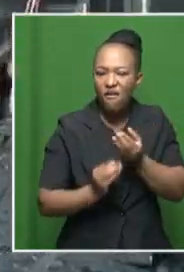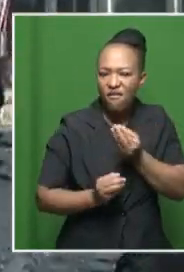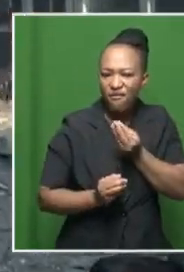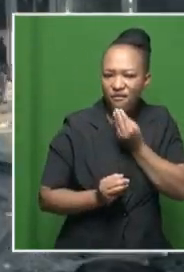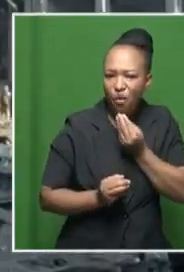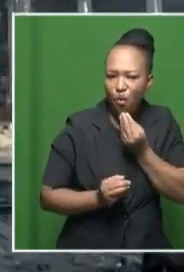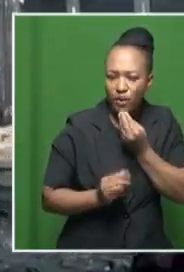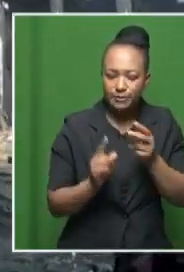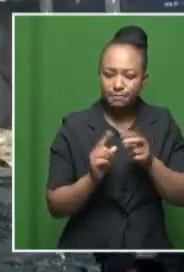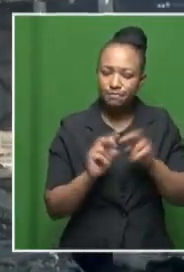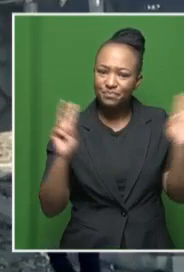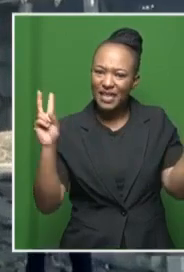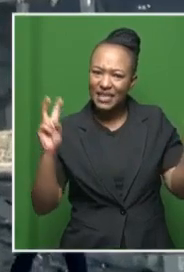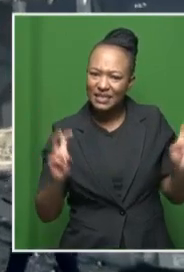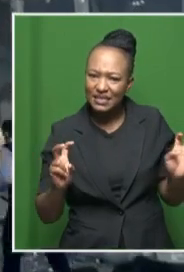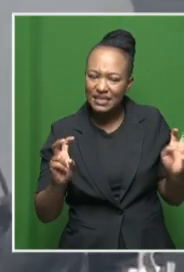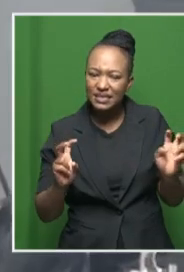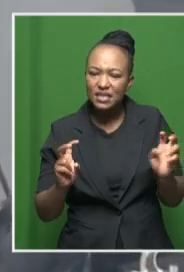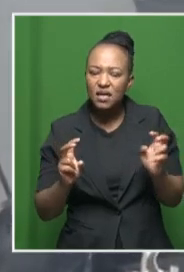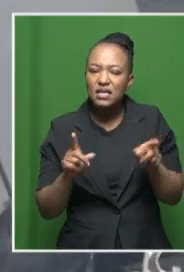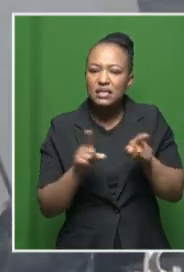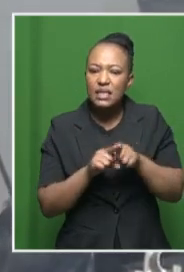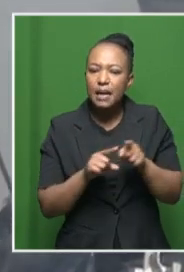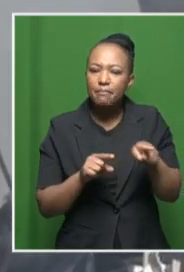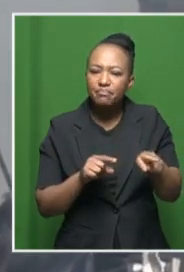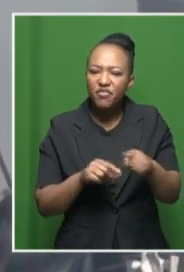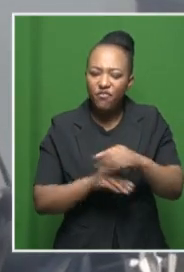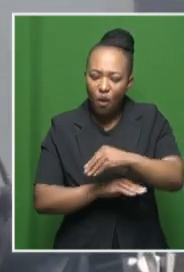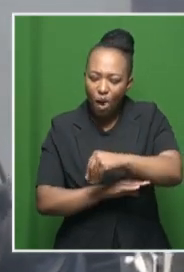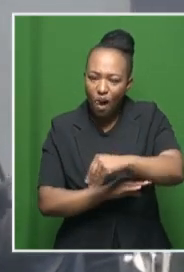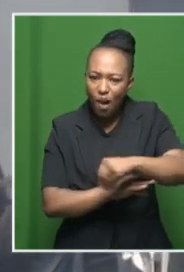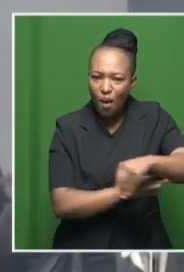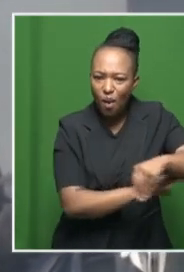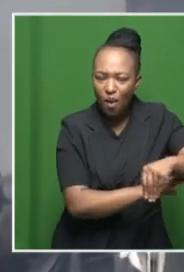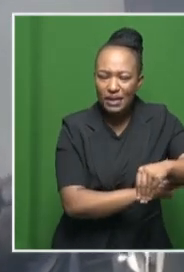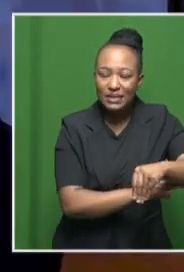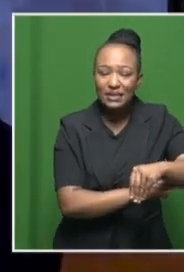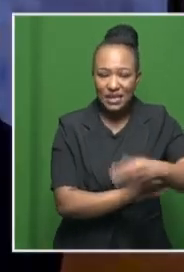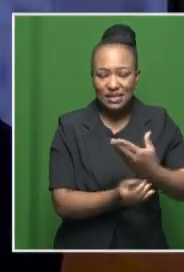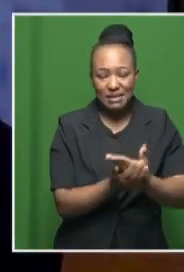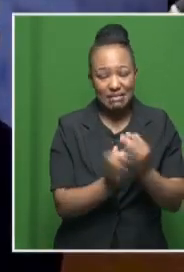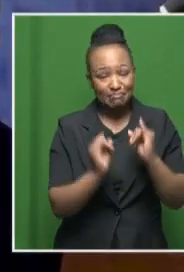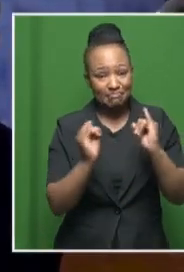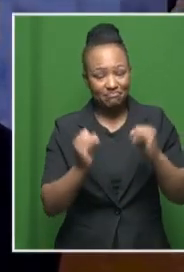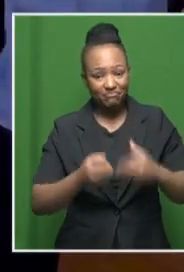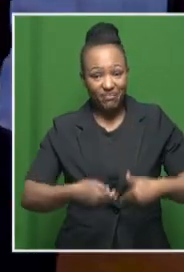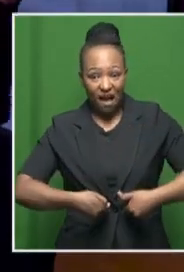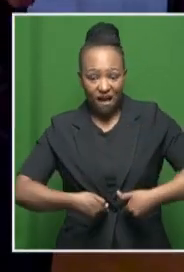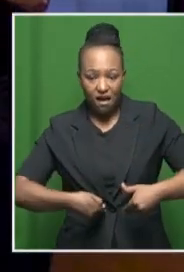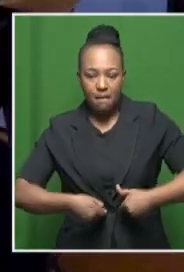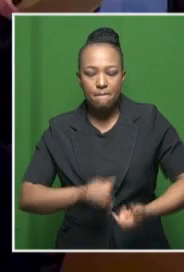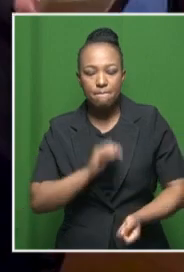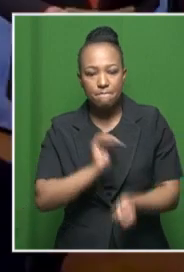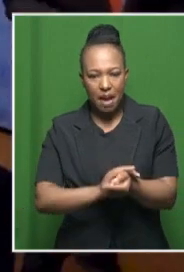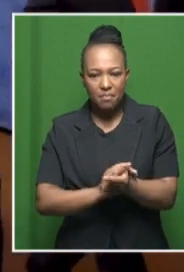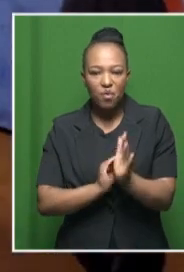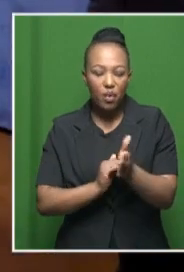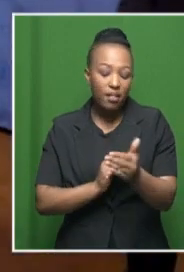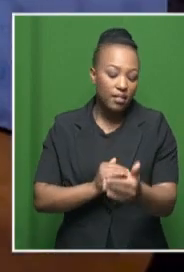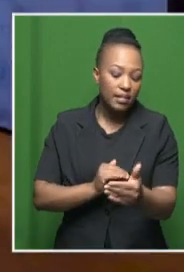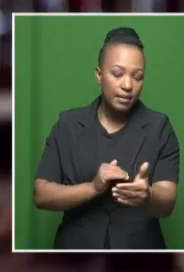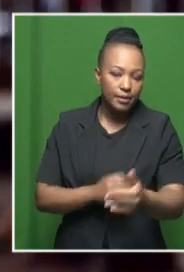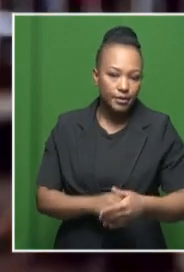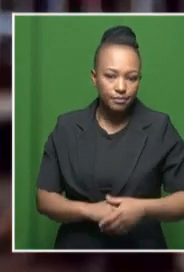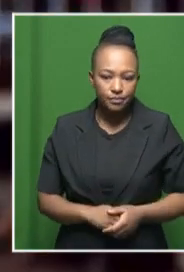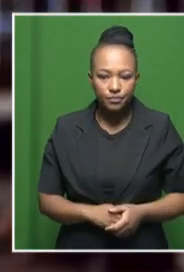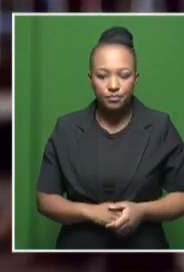and fertilizer prices that could spiral into a global hunger crisis. The UN General Assembly resumes its